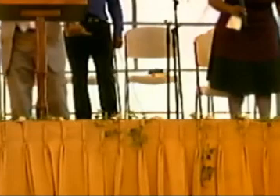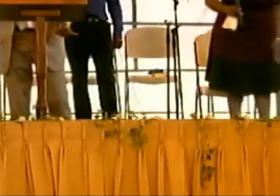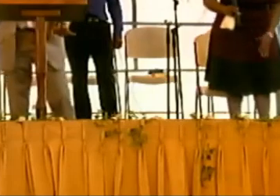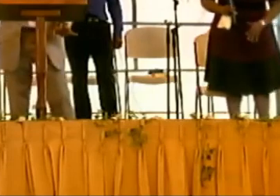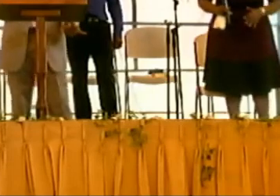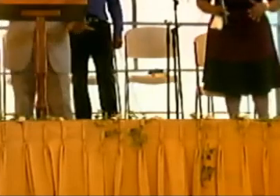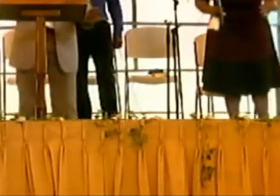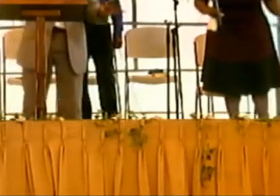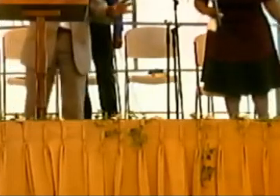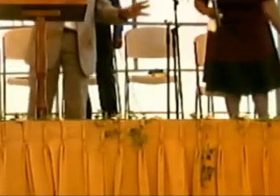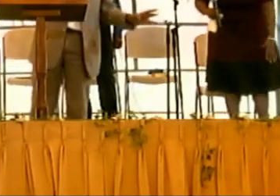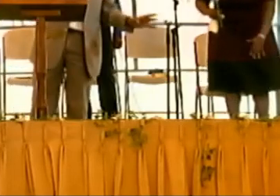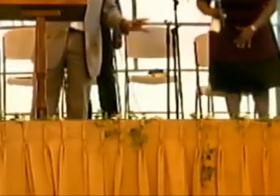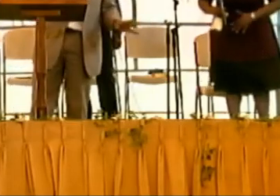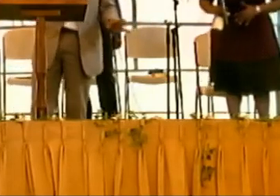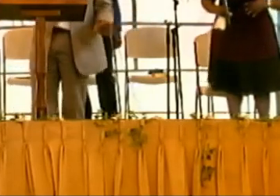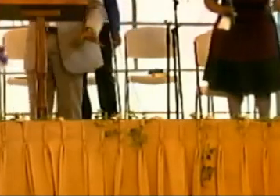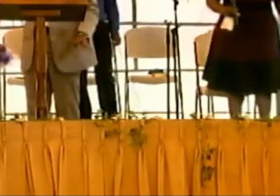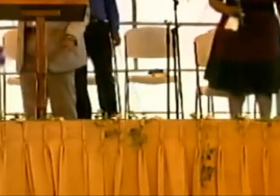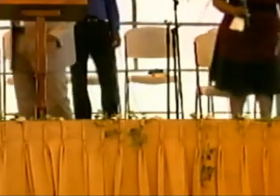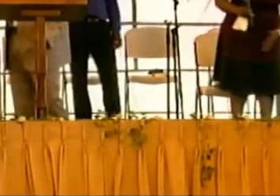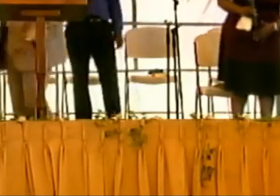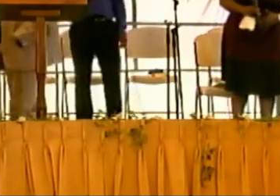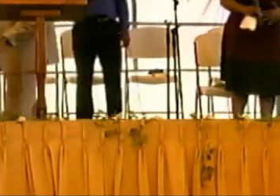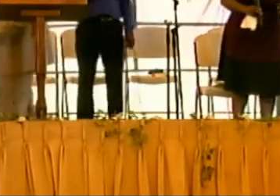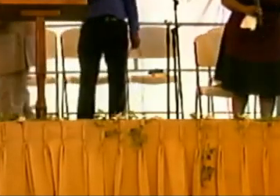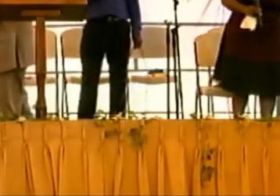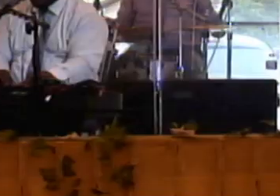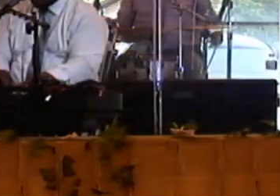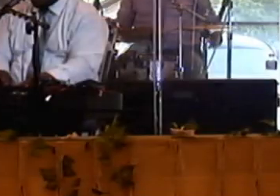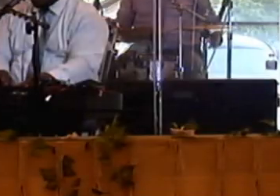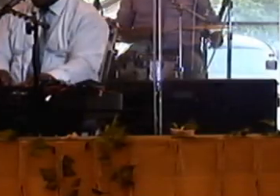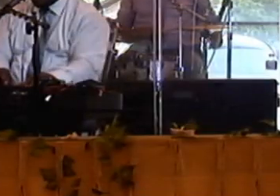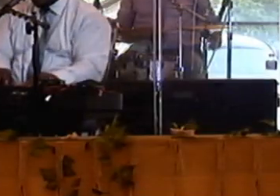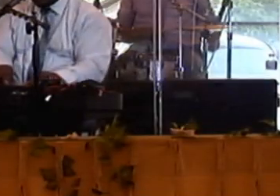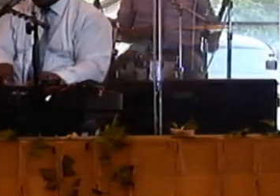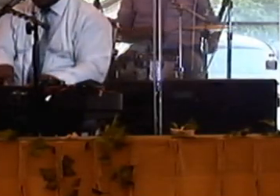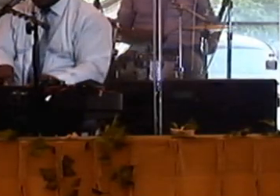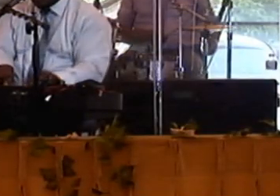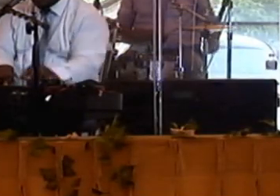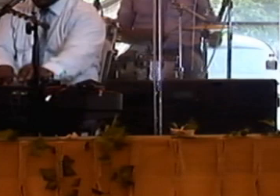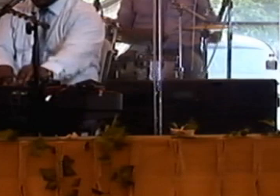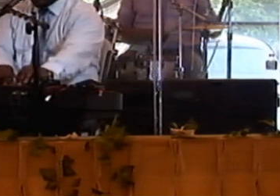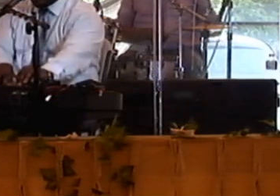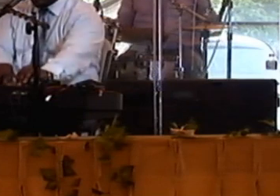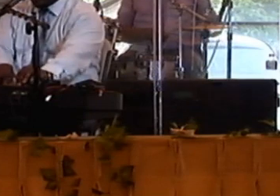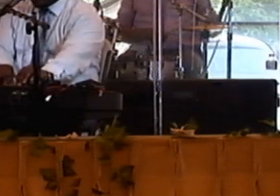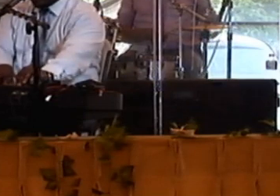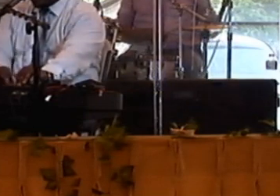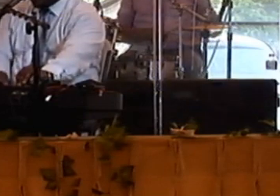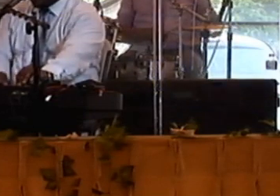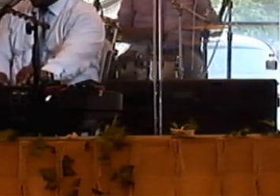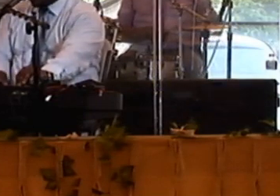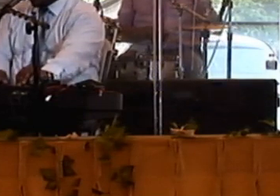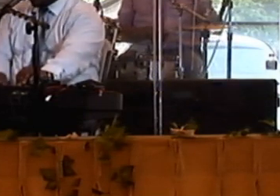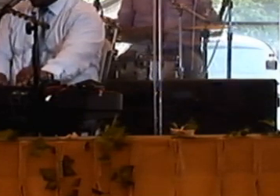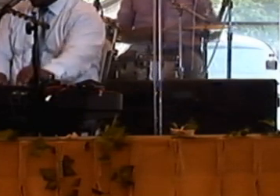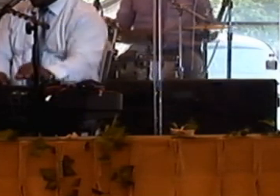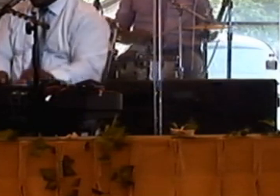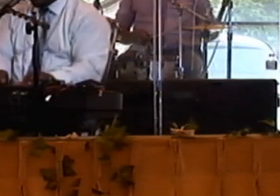Hallelujah. That song has been in my heart for about 2 weeks now. I shall know Jesus. Singers, help me. I shall know Jesus.